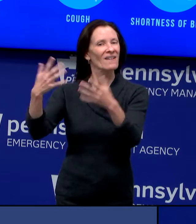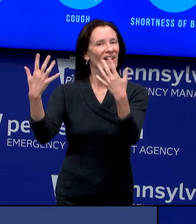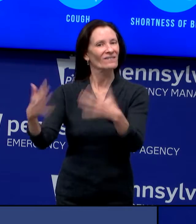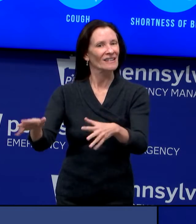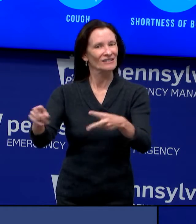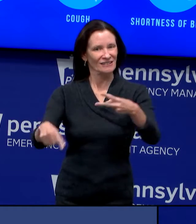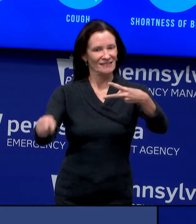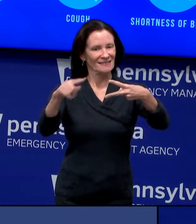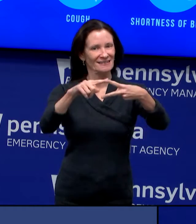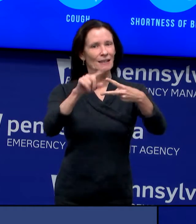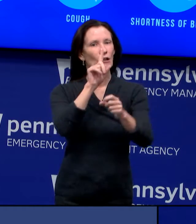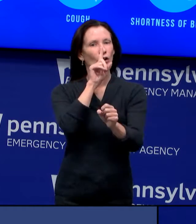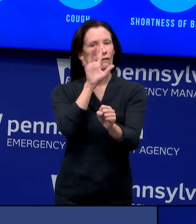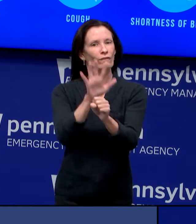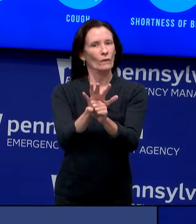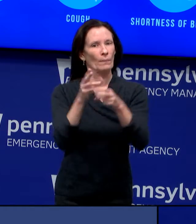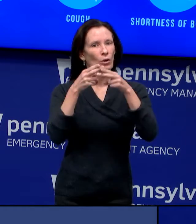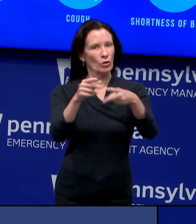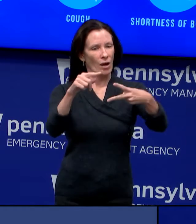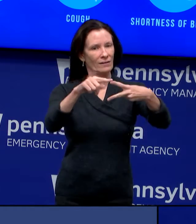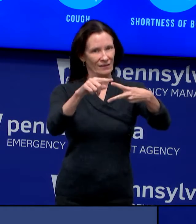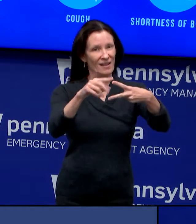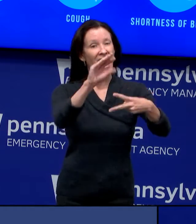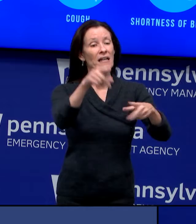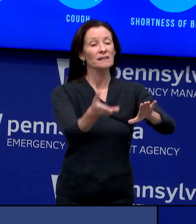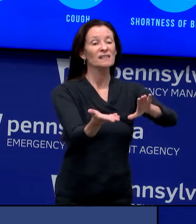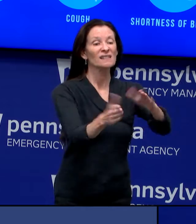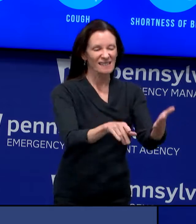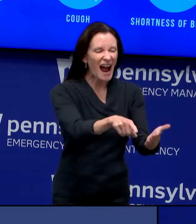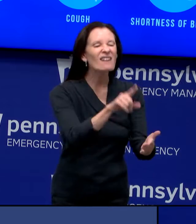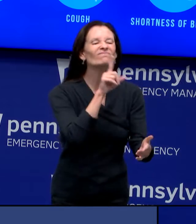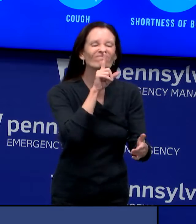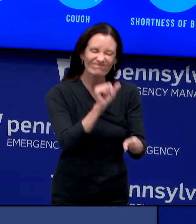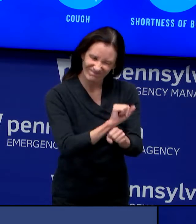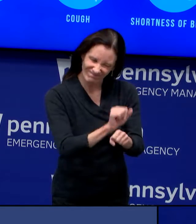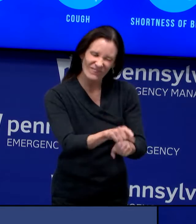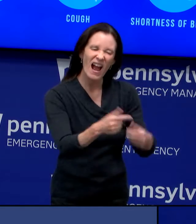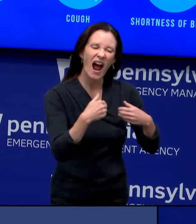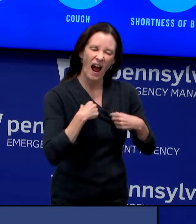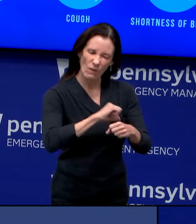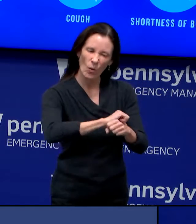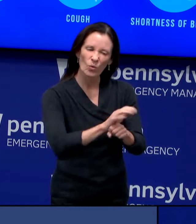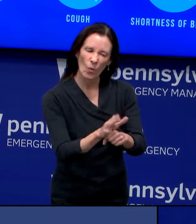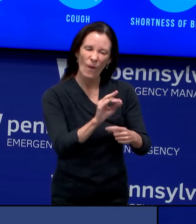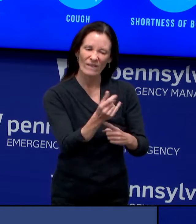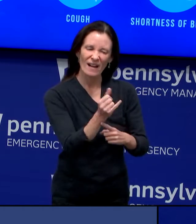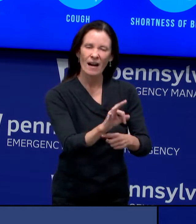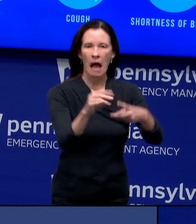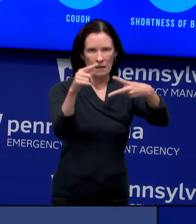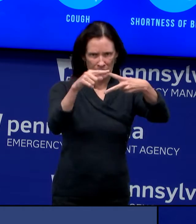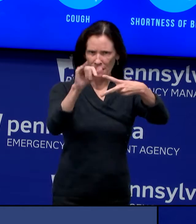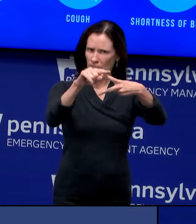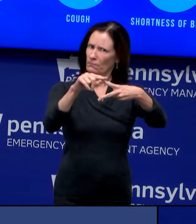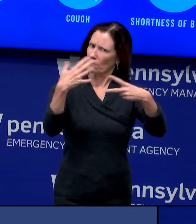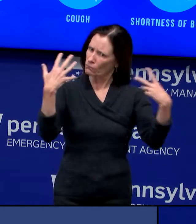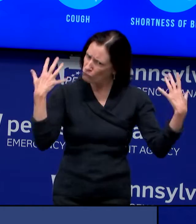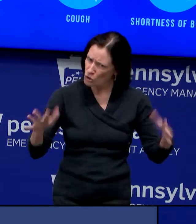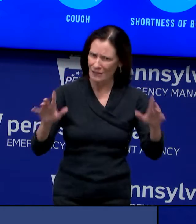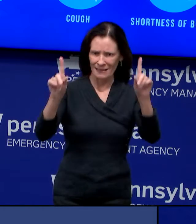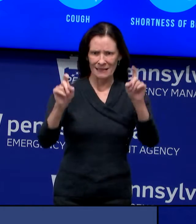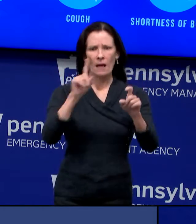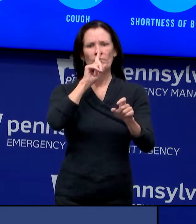statistics. Some of the probable cases are actually still under investigation,